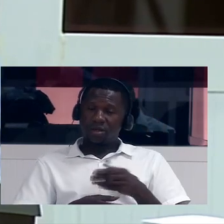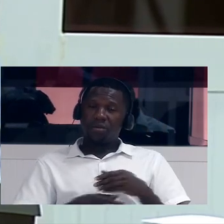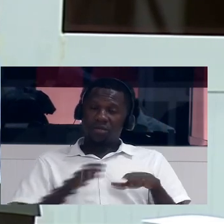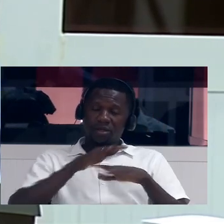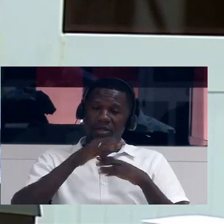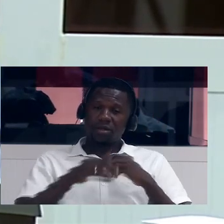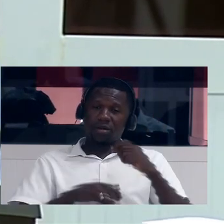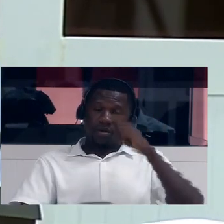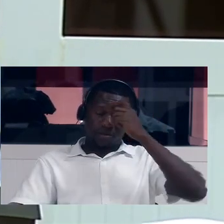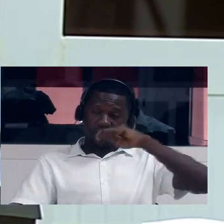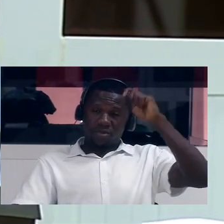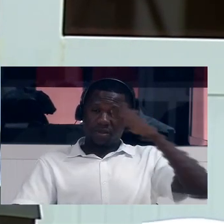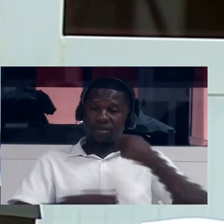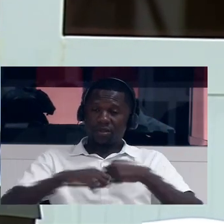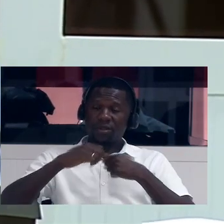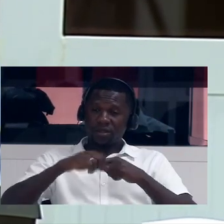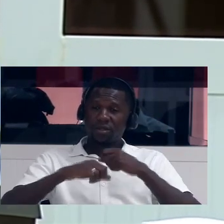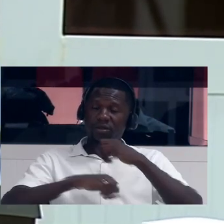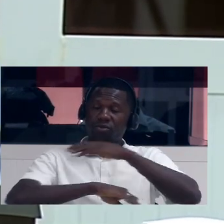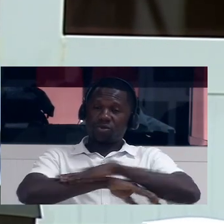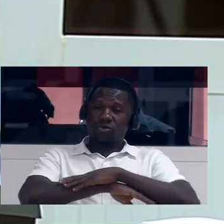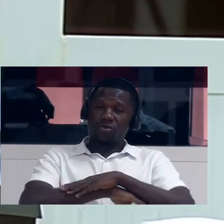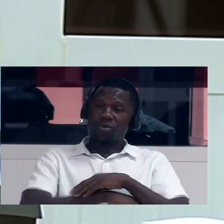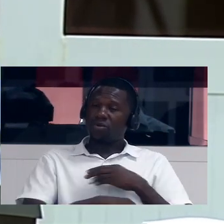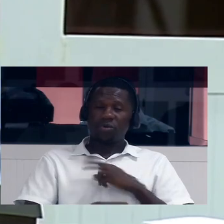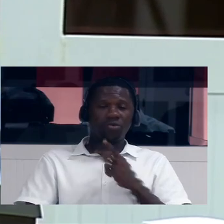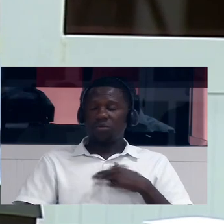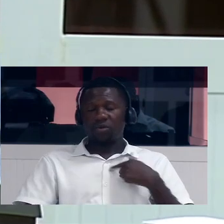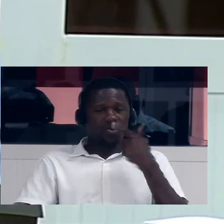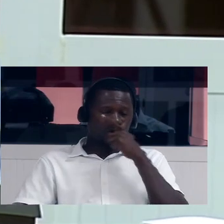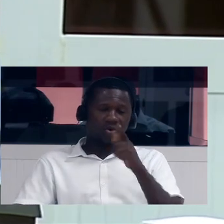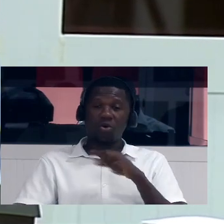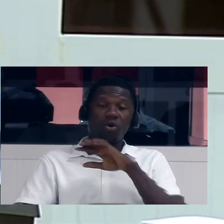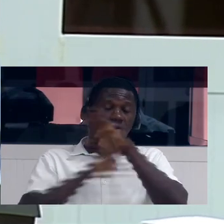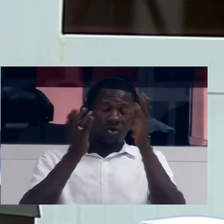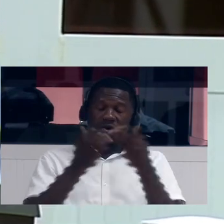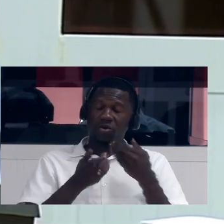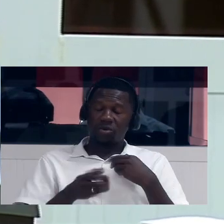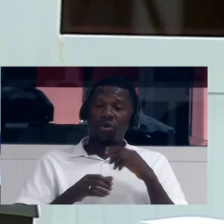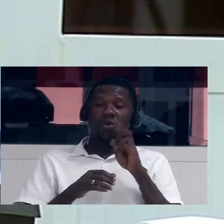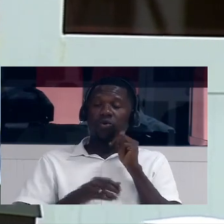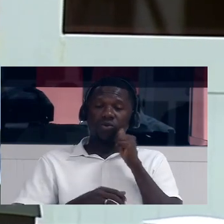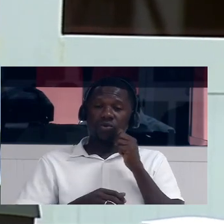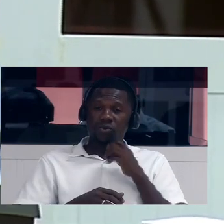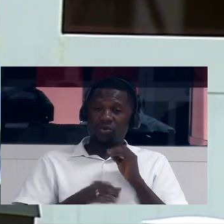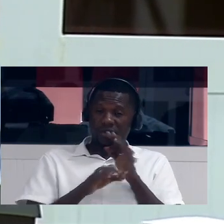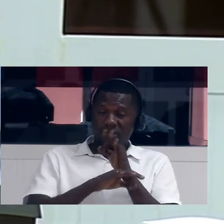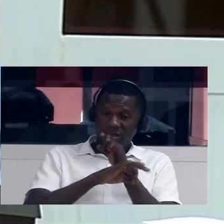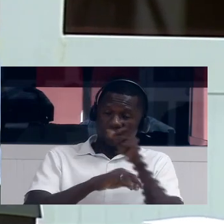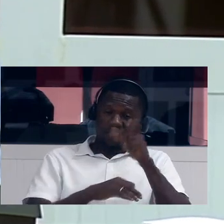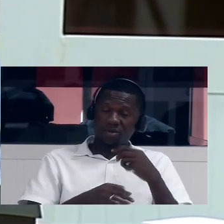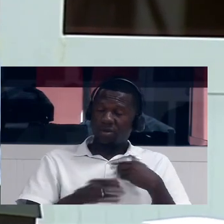training school. Unfortunately for me, all the guys who I was with in those days and who used to lecture me in the presence of people